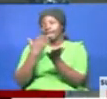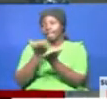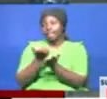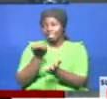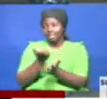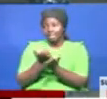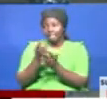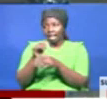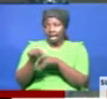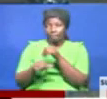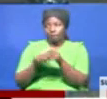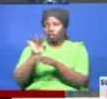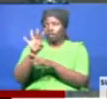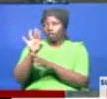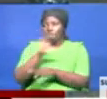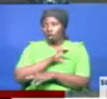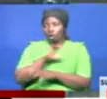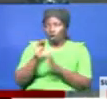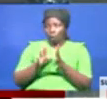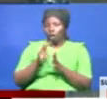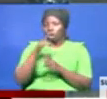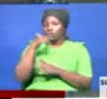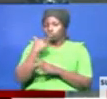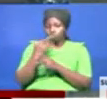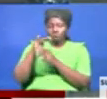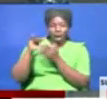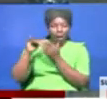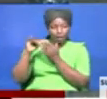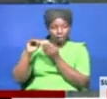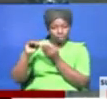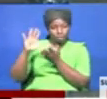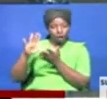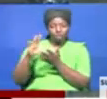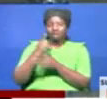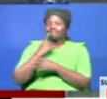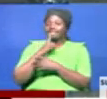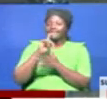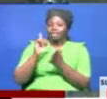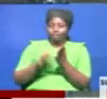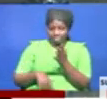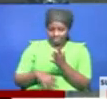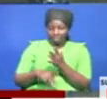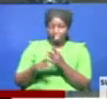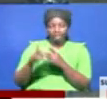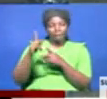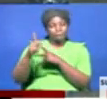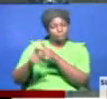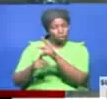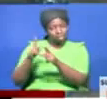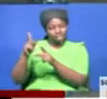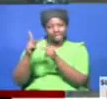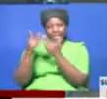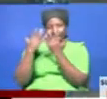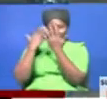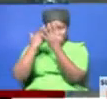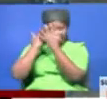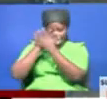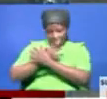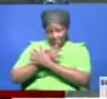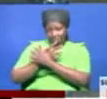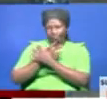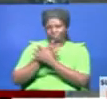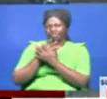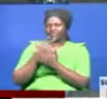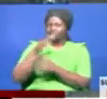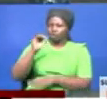of 4 commissioners who are a majority saying that the process was opaque. In fact, to use constitutional